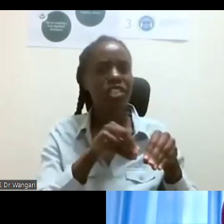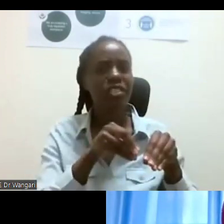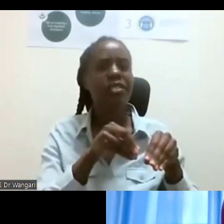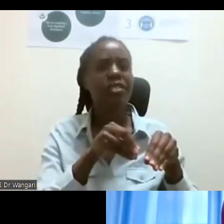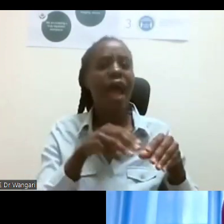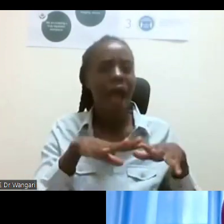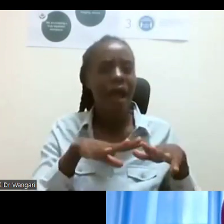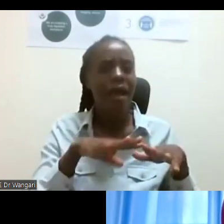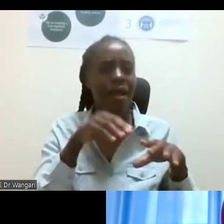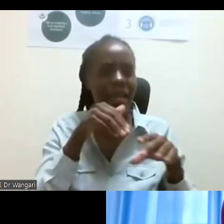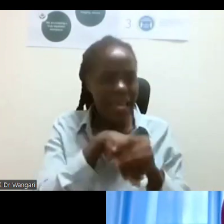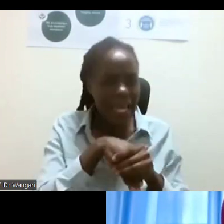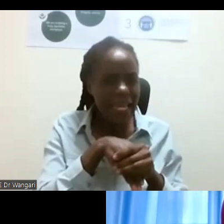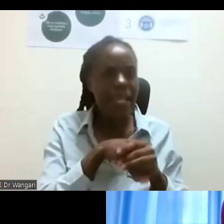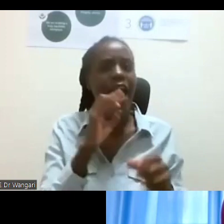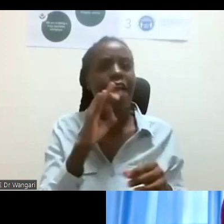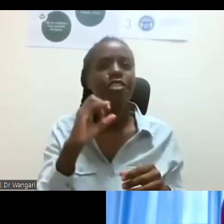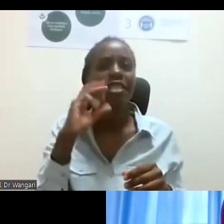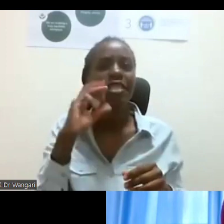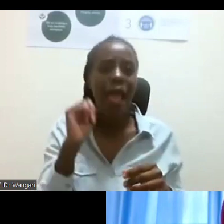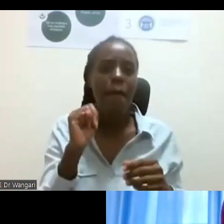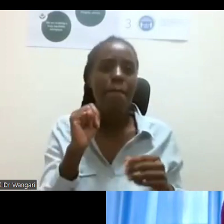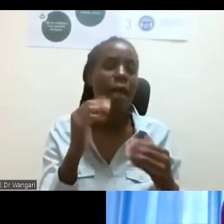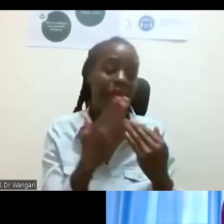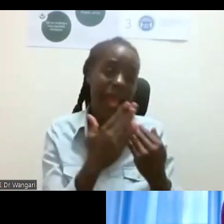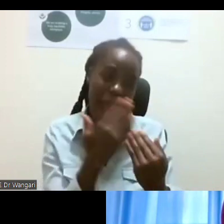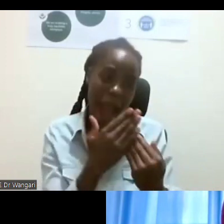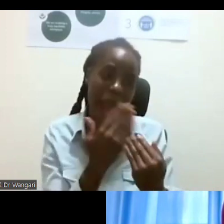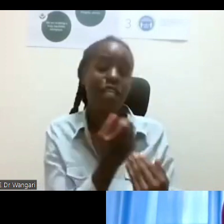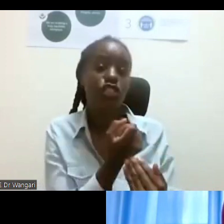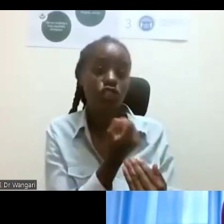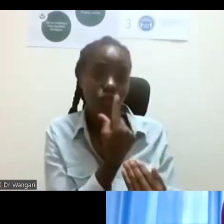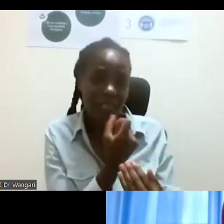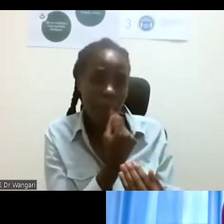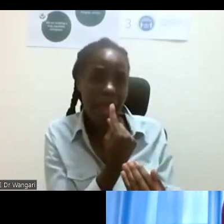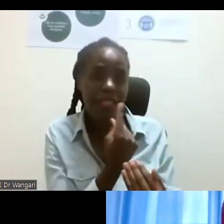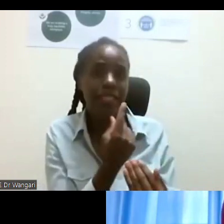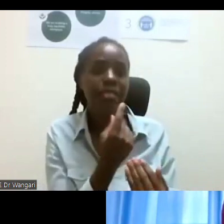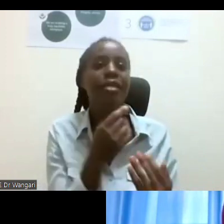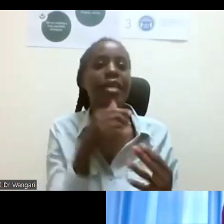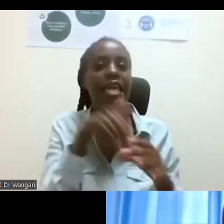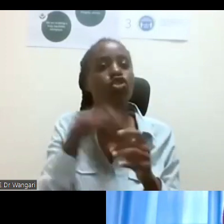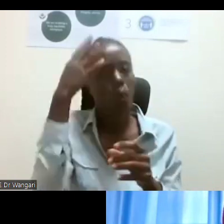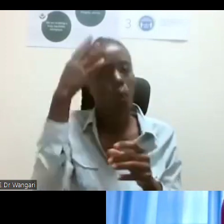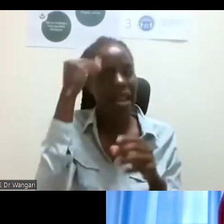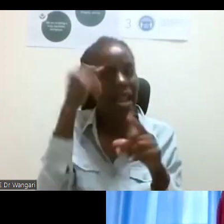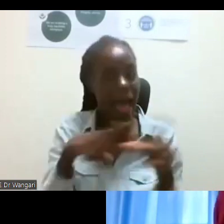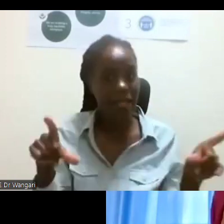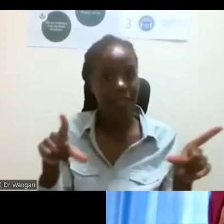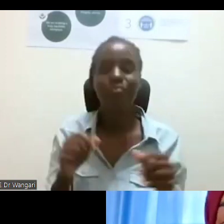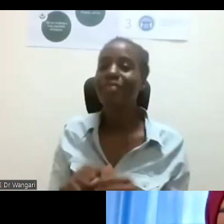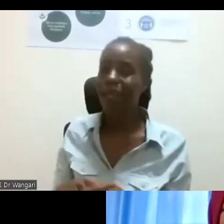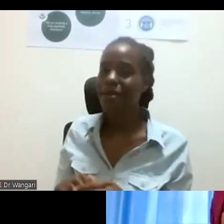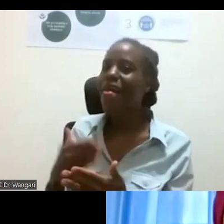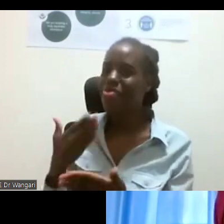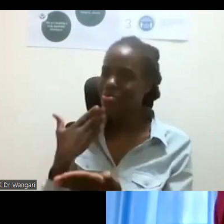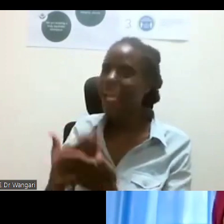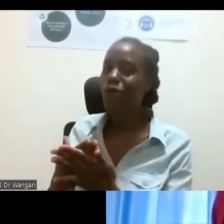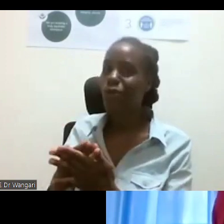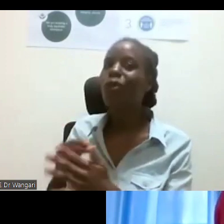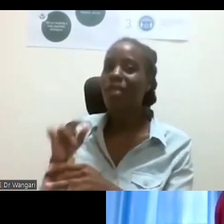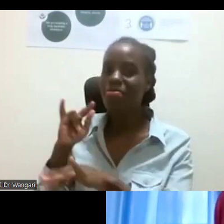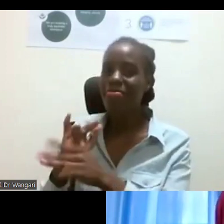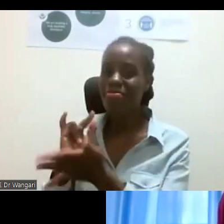health complications arising from FGMC in Somaliland? That's a great question. I mean,